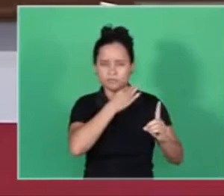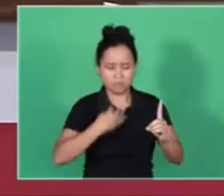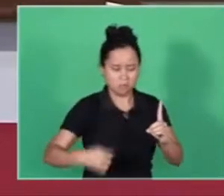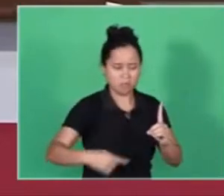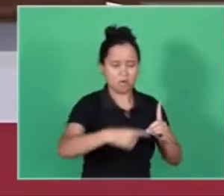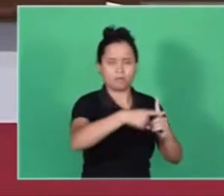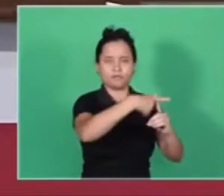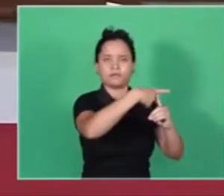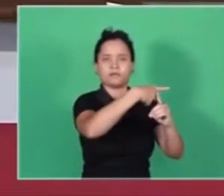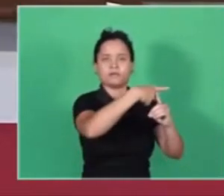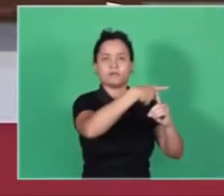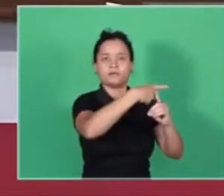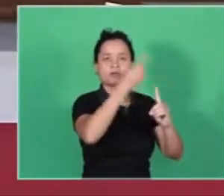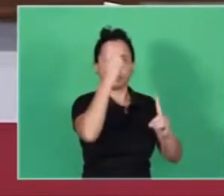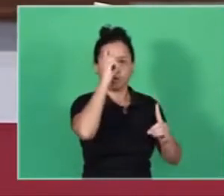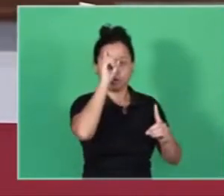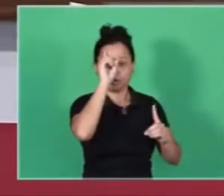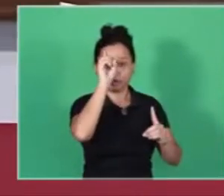Holy Spirit.